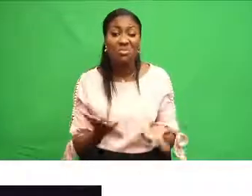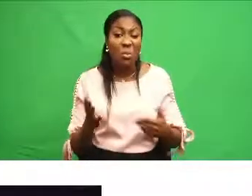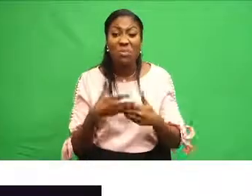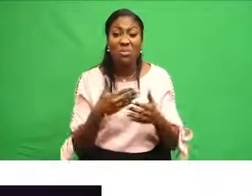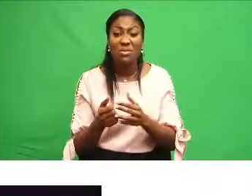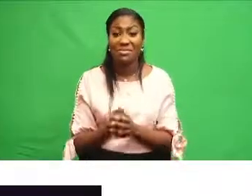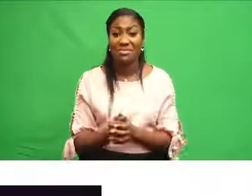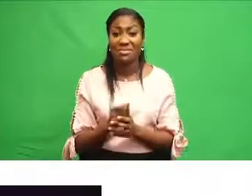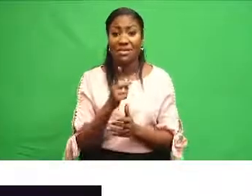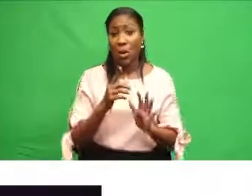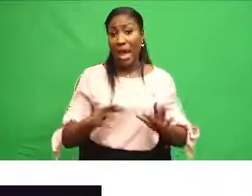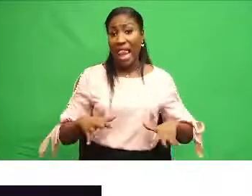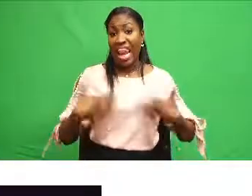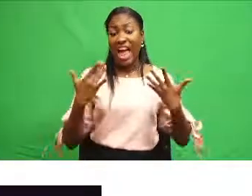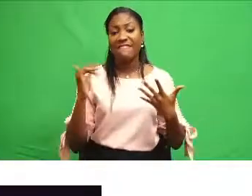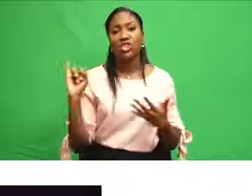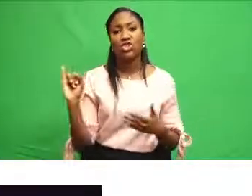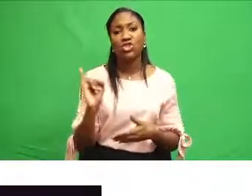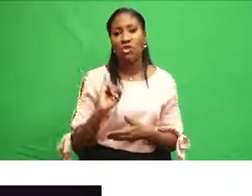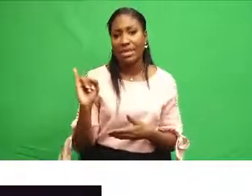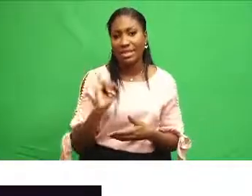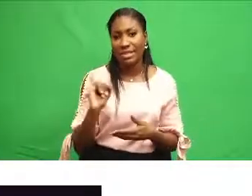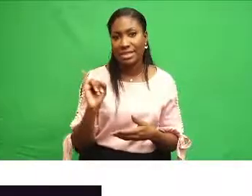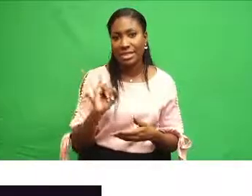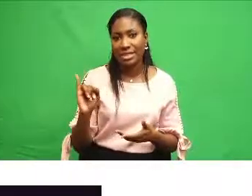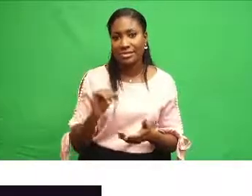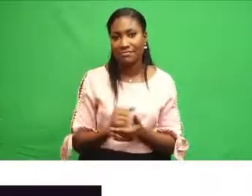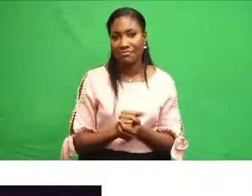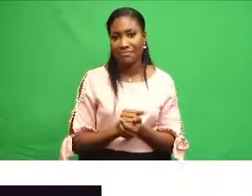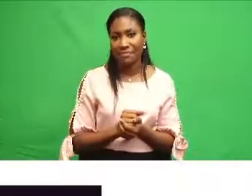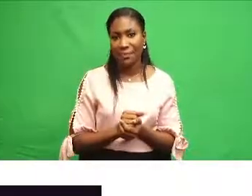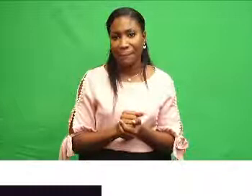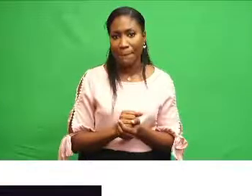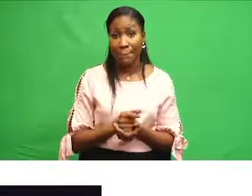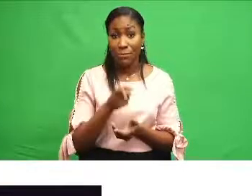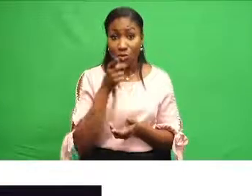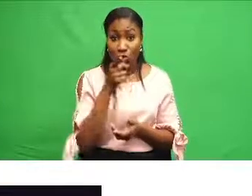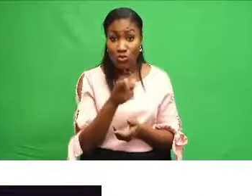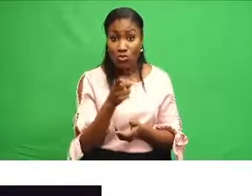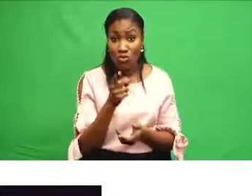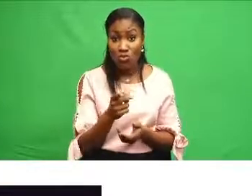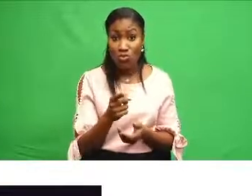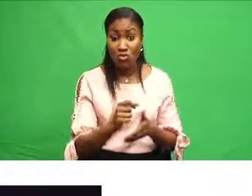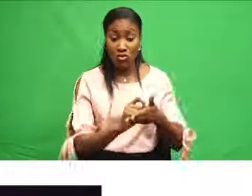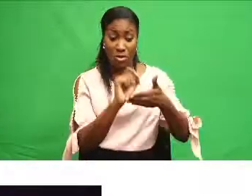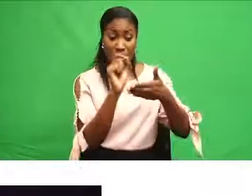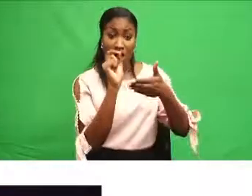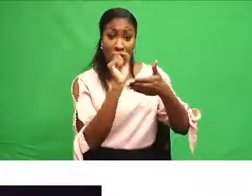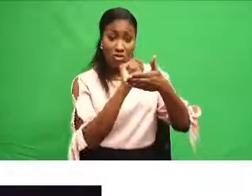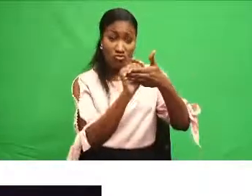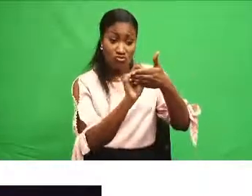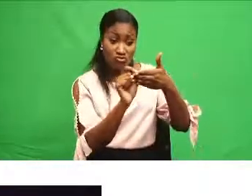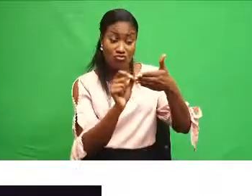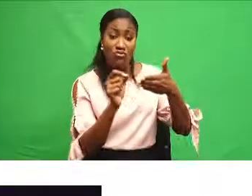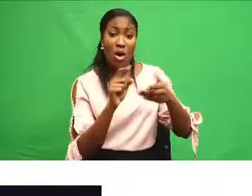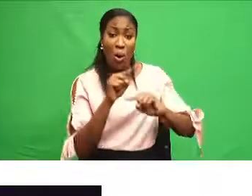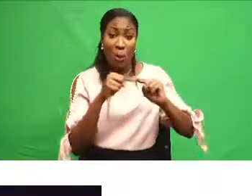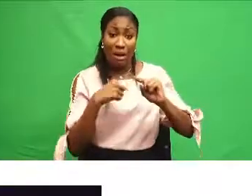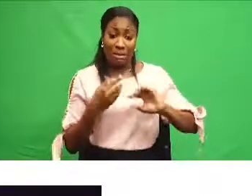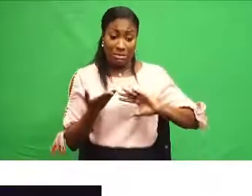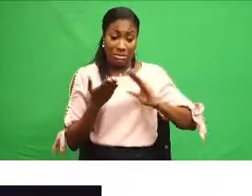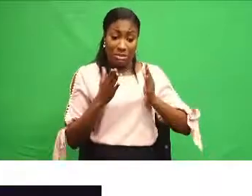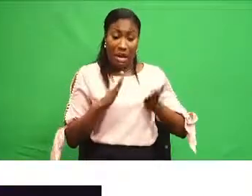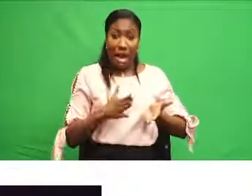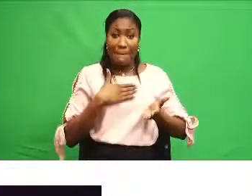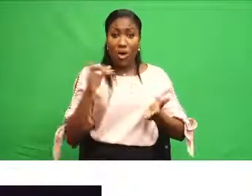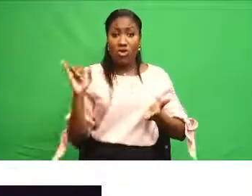have you taken care in identifying beneficiaries on those policies? And do you know